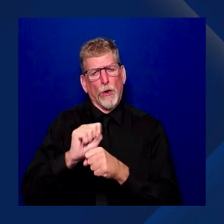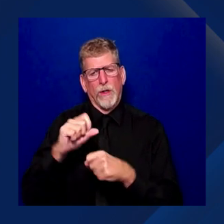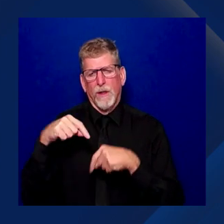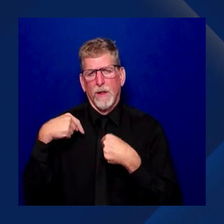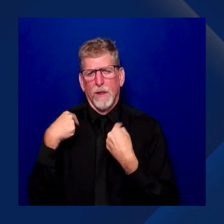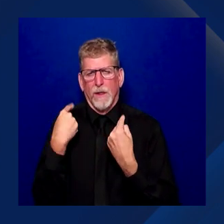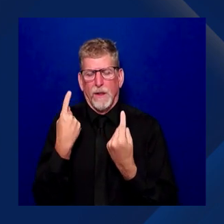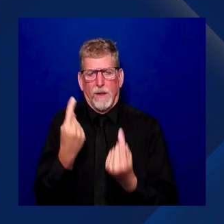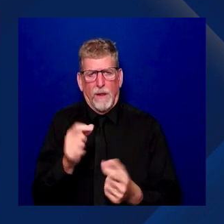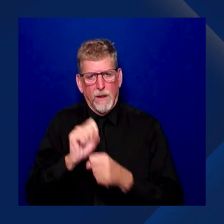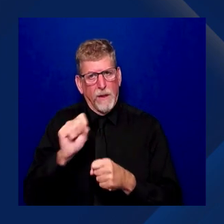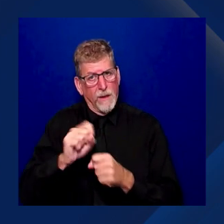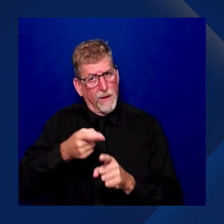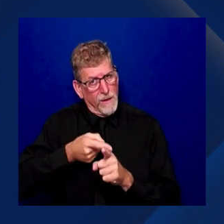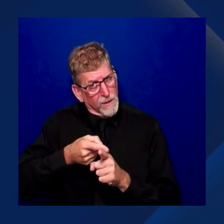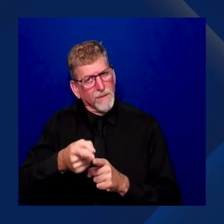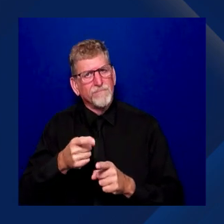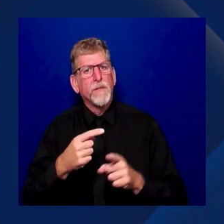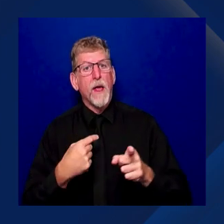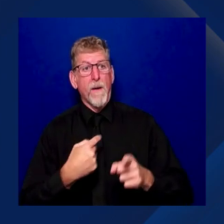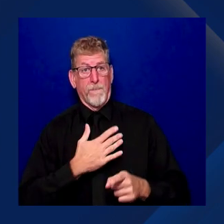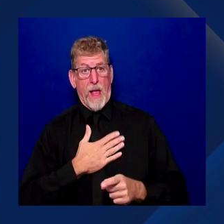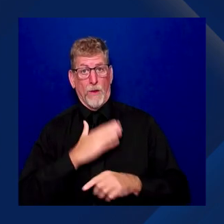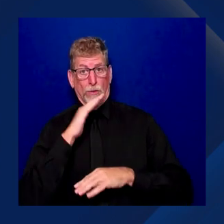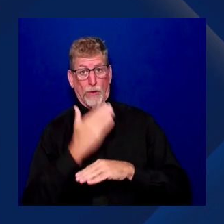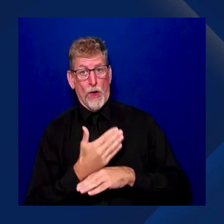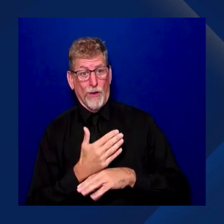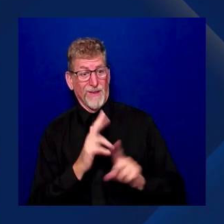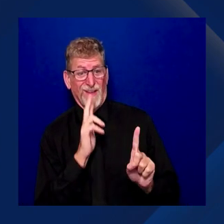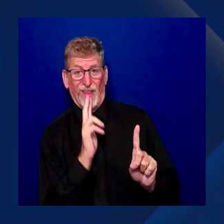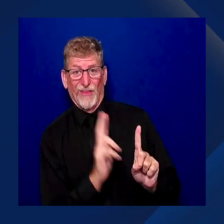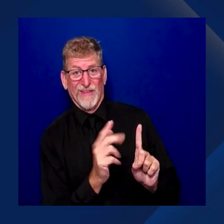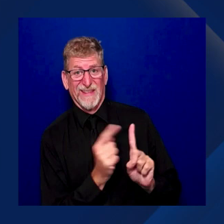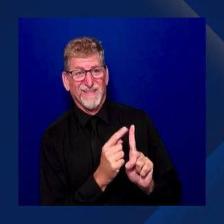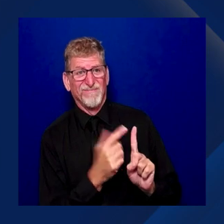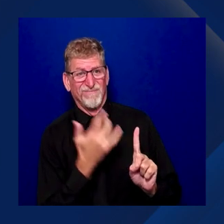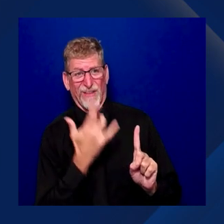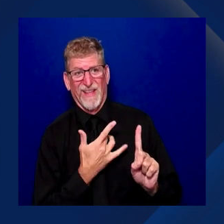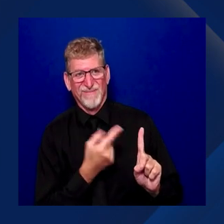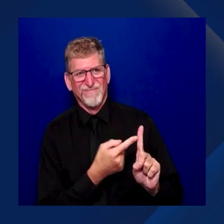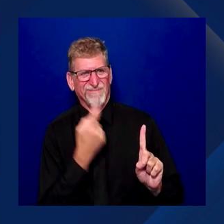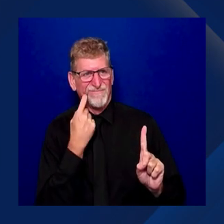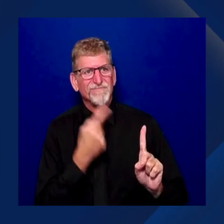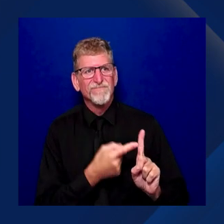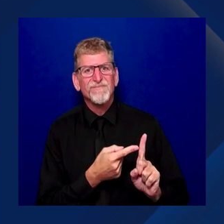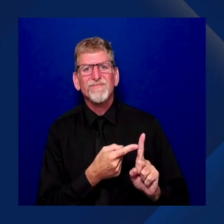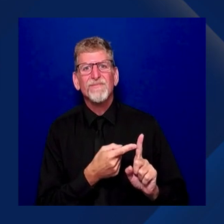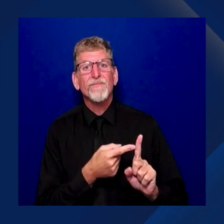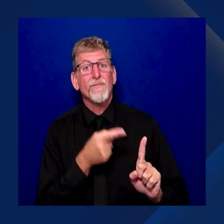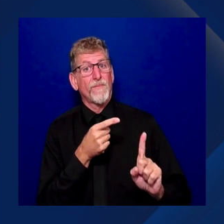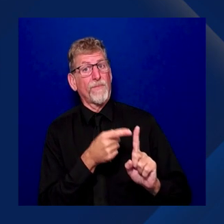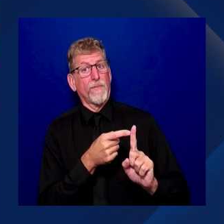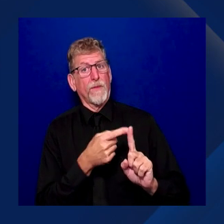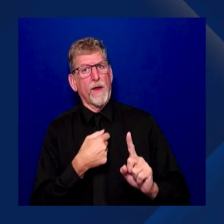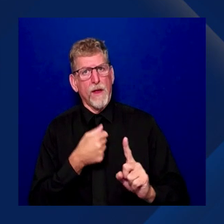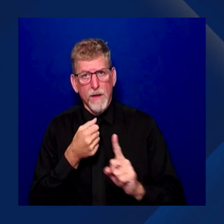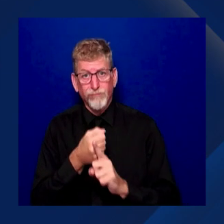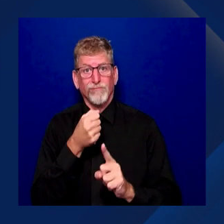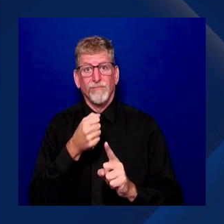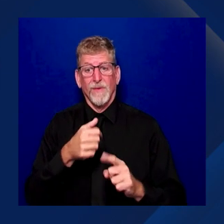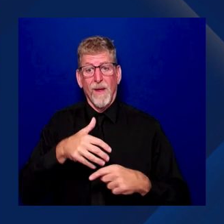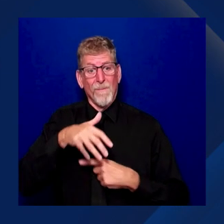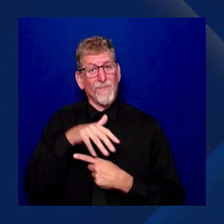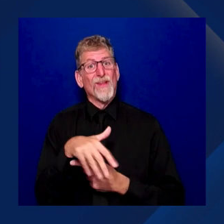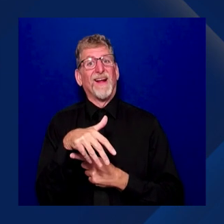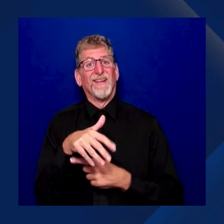topic. Yes, my daughter just turned 3, but when I became pregnant, you know, as an athlete, my health is something that I'm